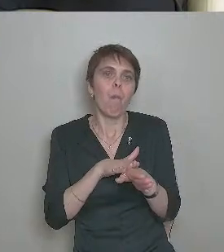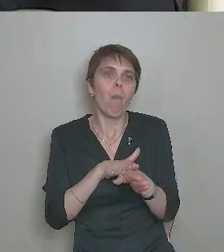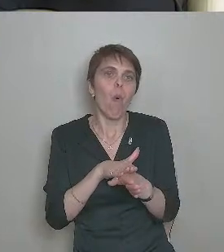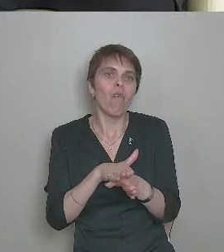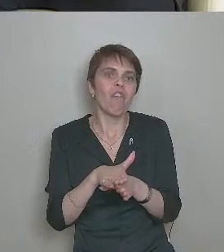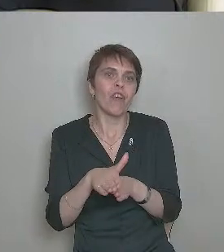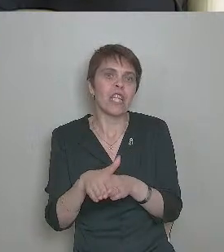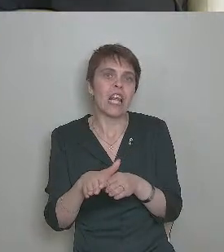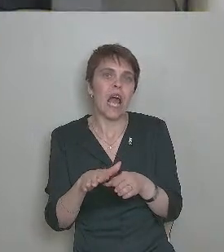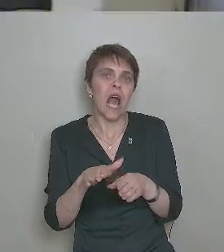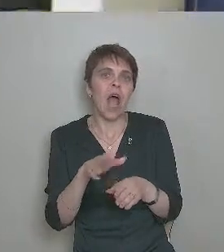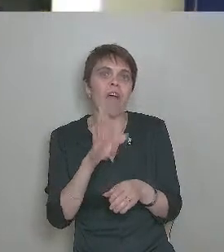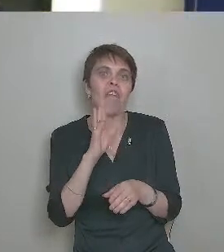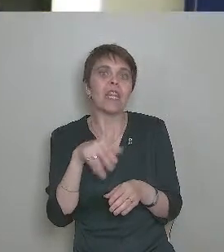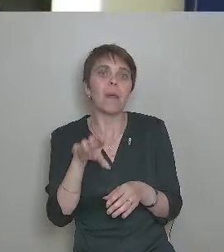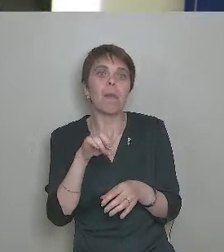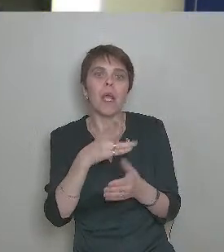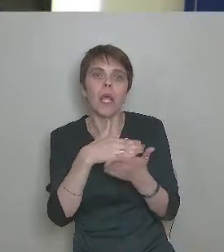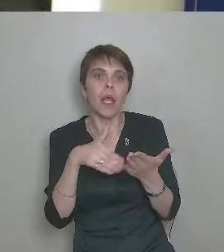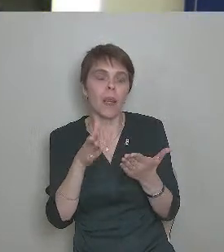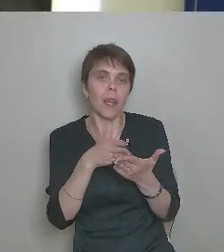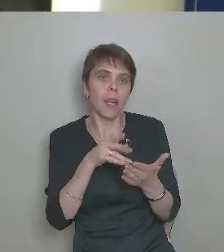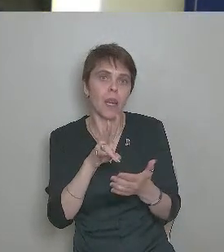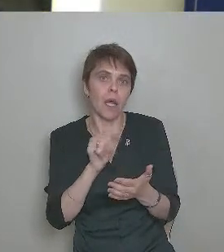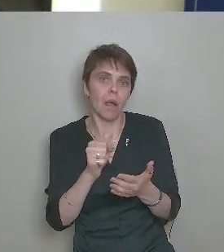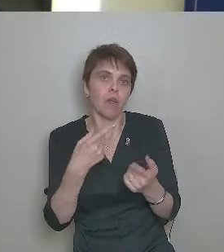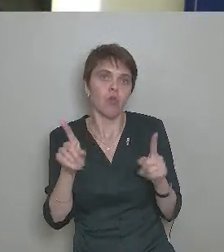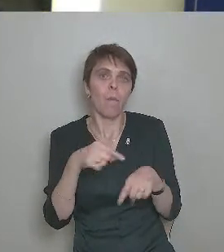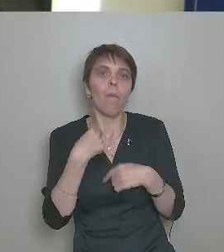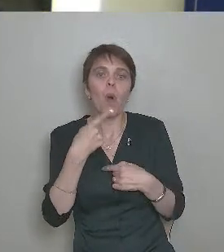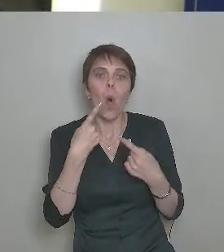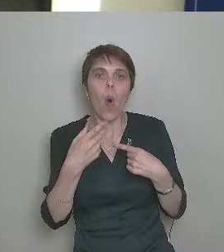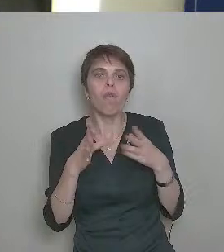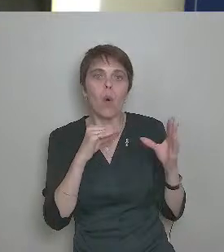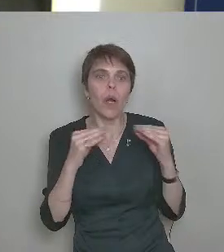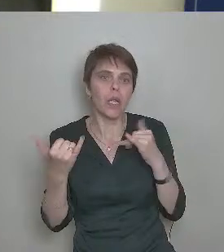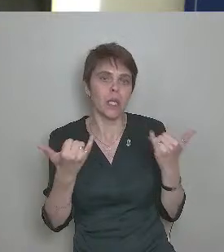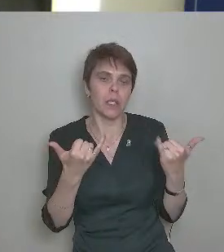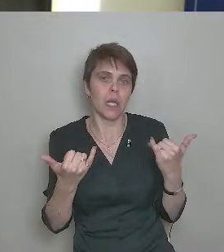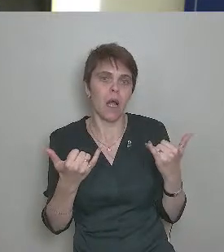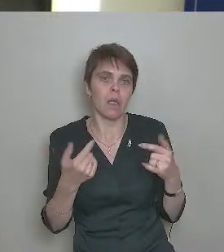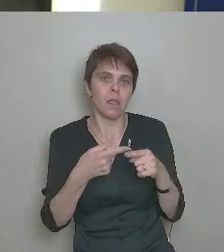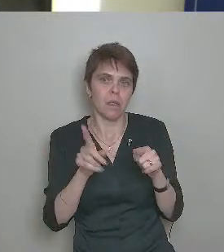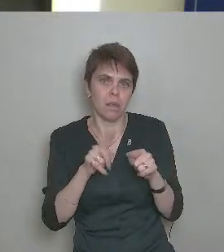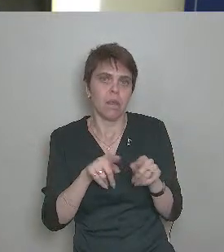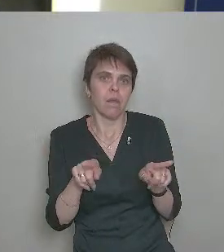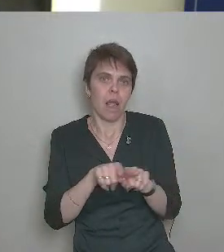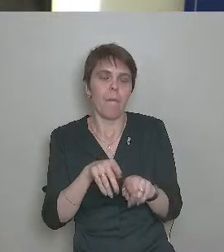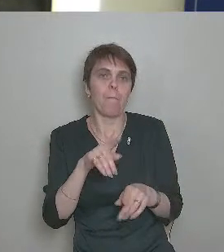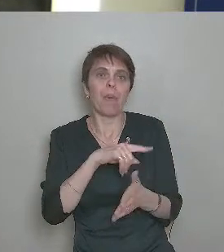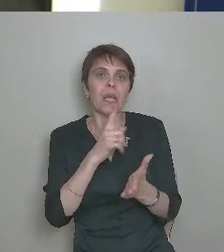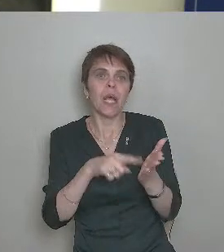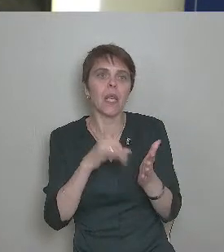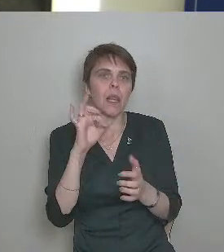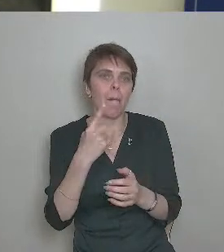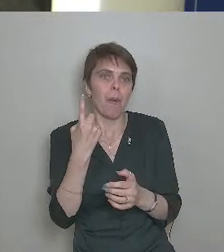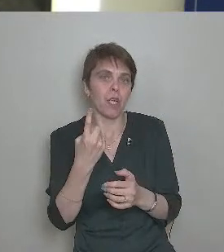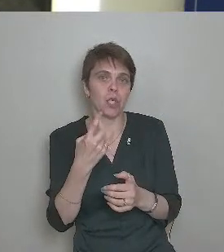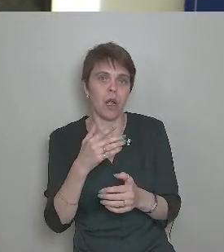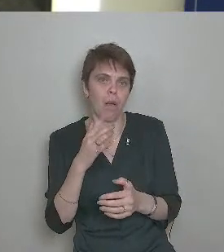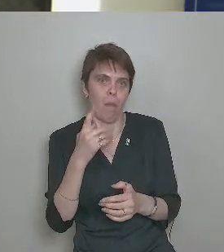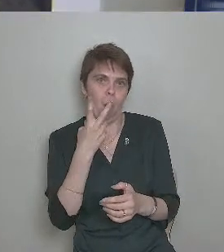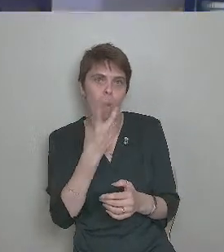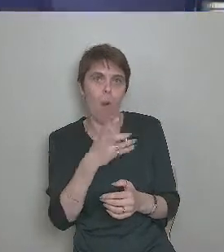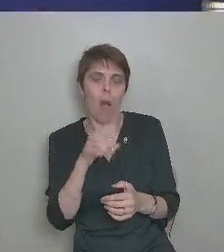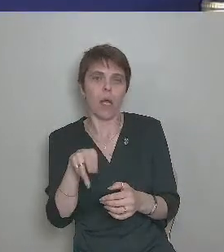this tool, this mechanism, and the complete cancellation of the declaration is maybe not appropriate. It's not a linear question